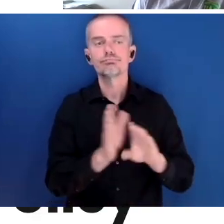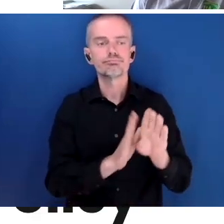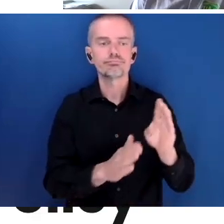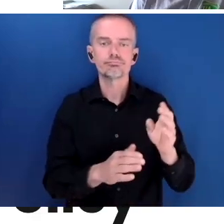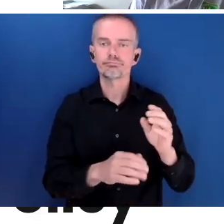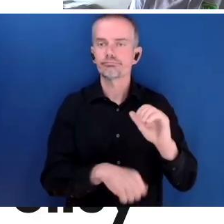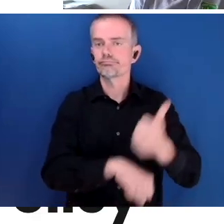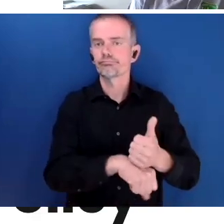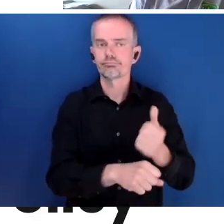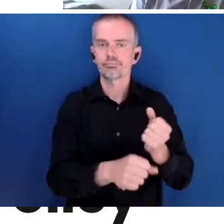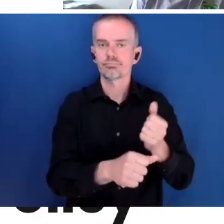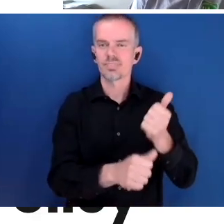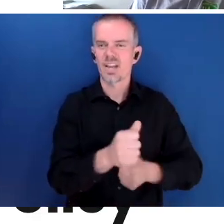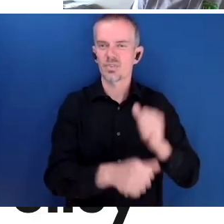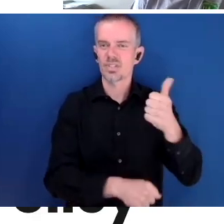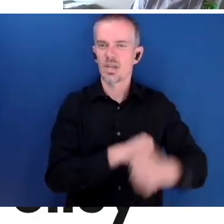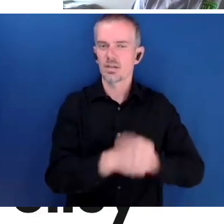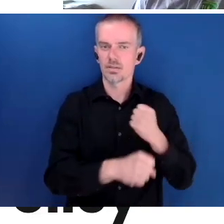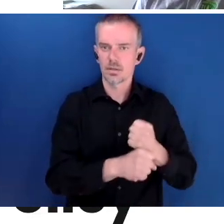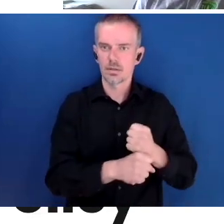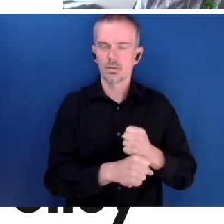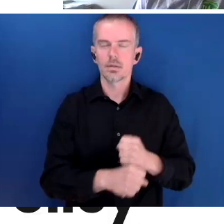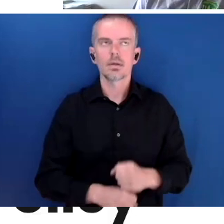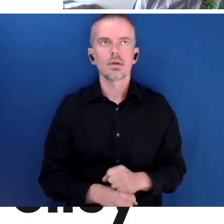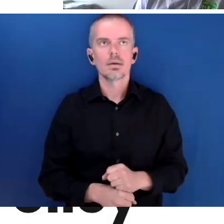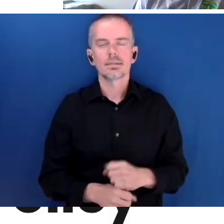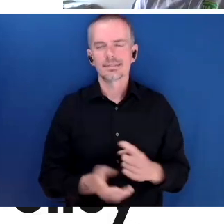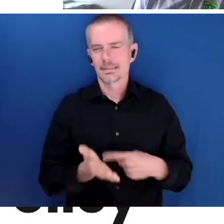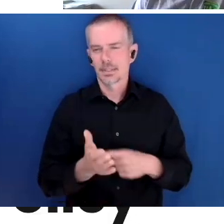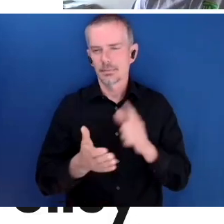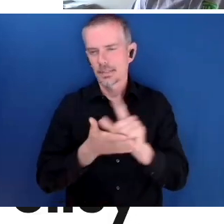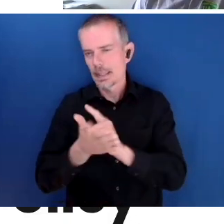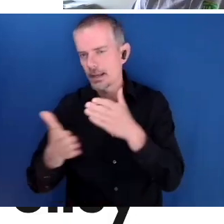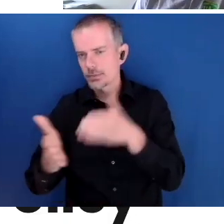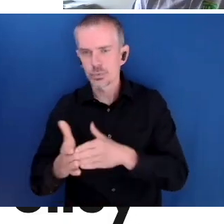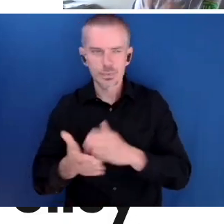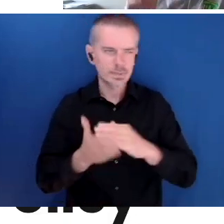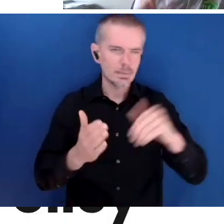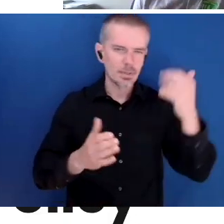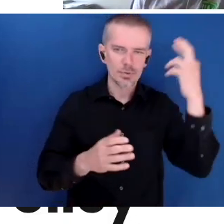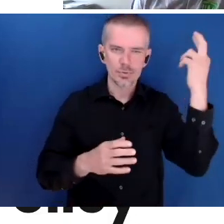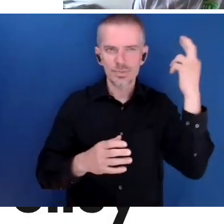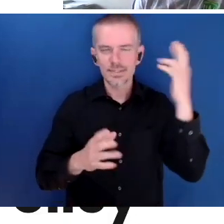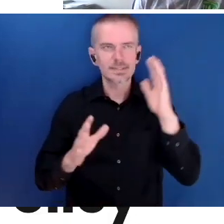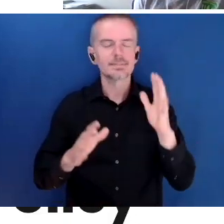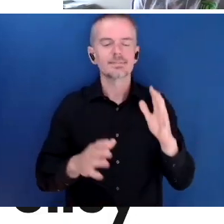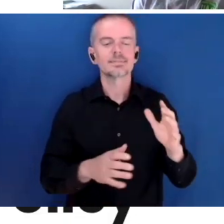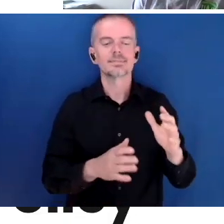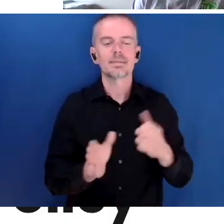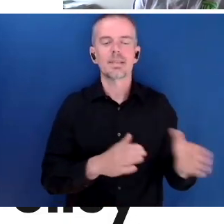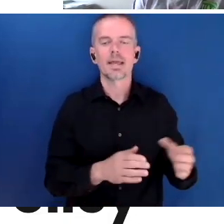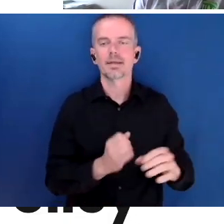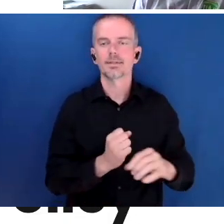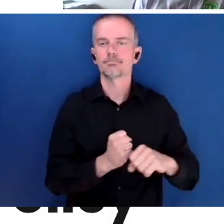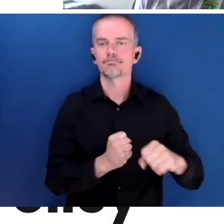and lots of other things. That has not always been the case. And some of those plans have sat kind